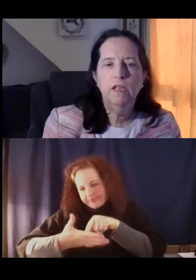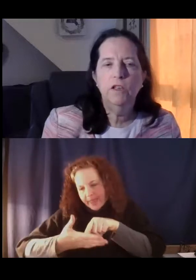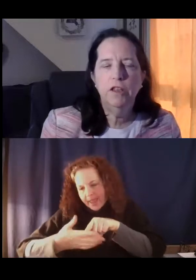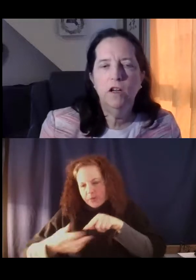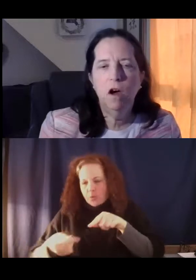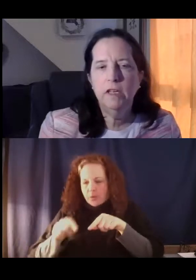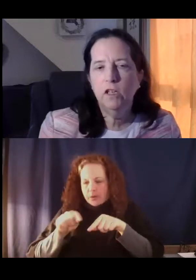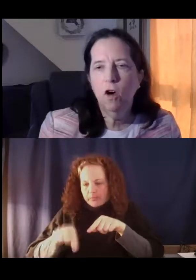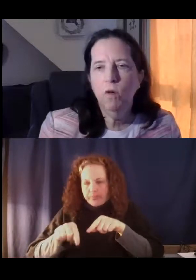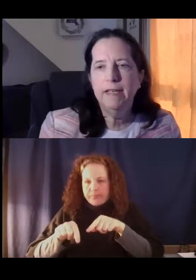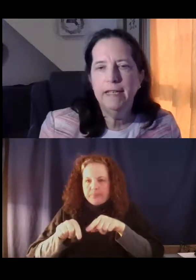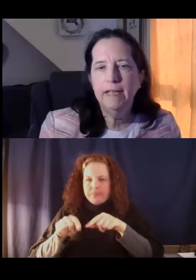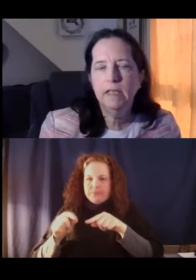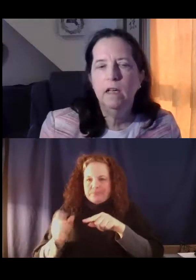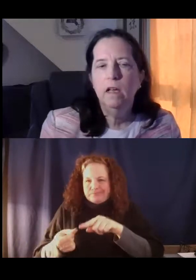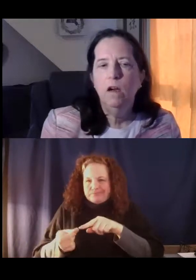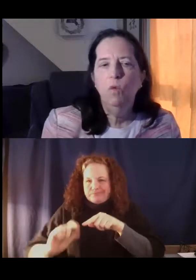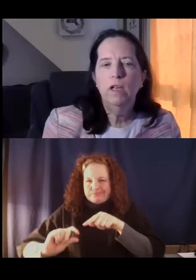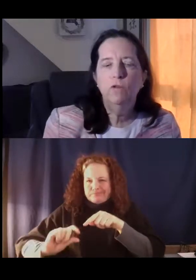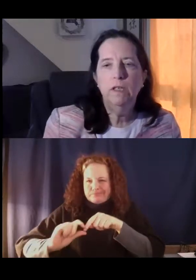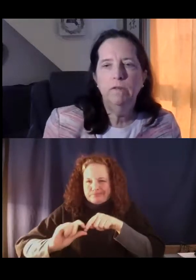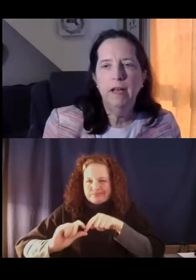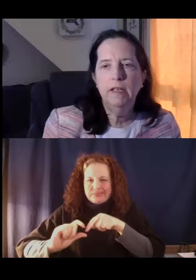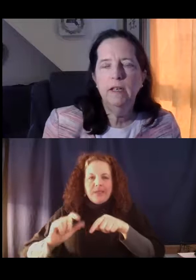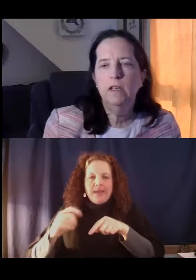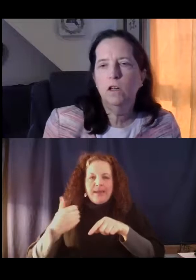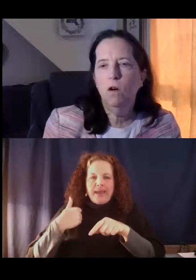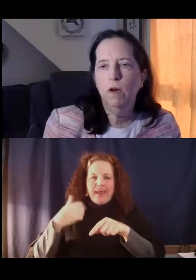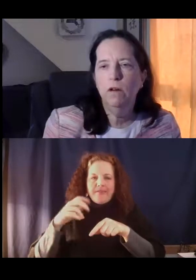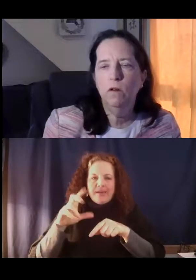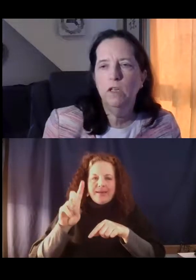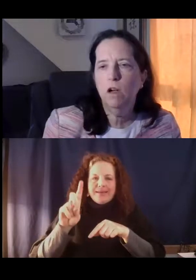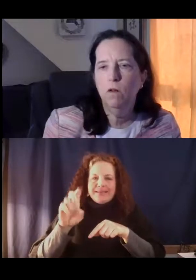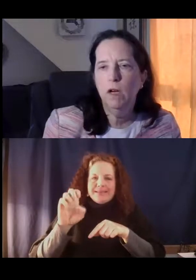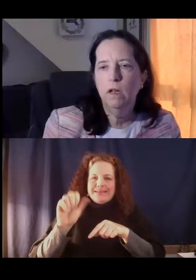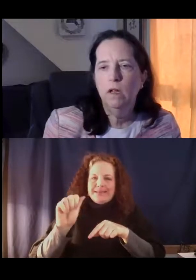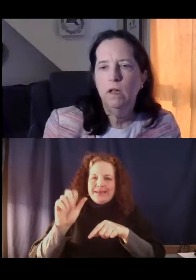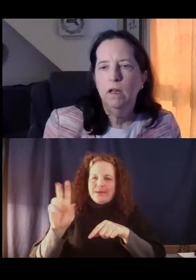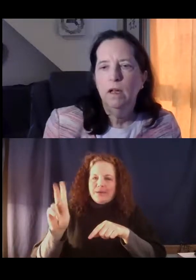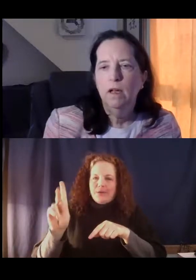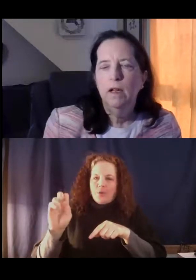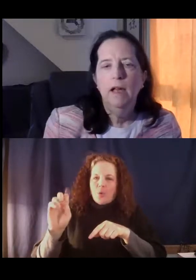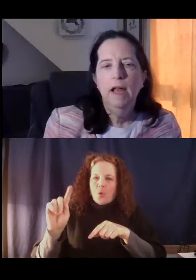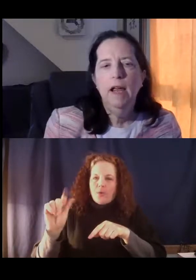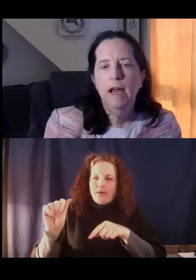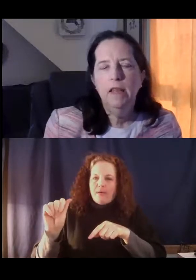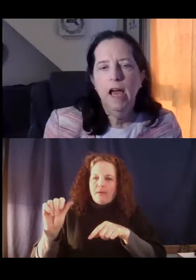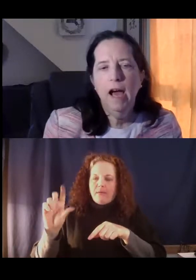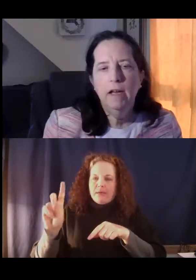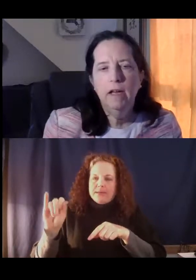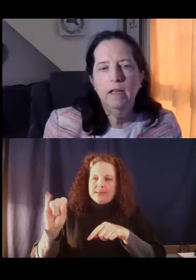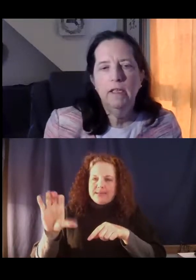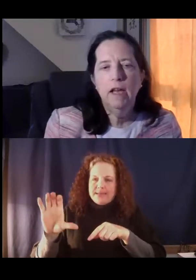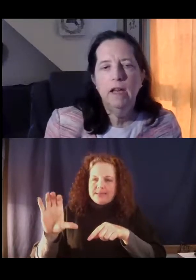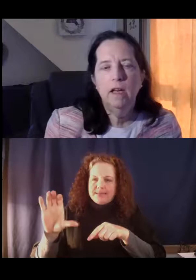There's such a thing called a Dakota disc, which was invented in Dakota, North Dakota. And